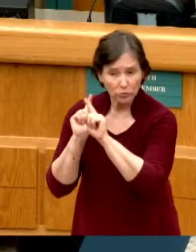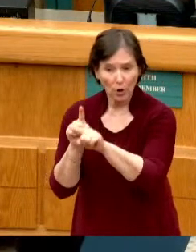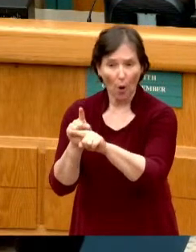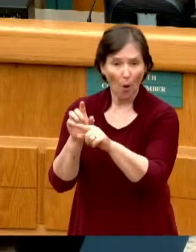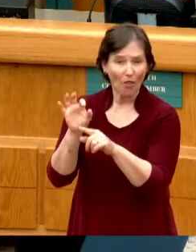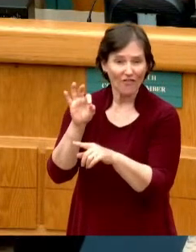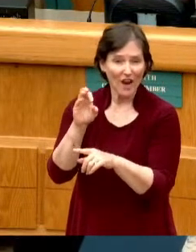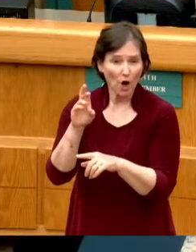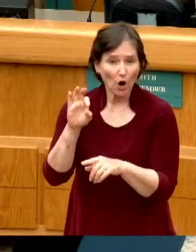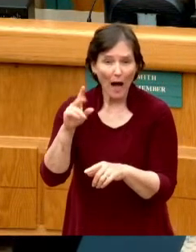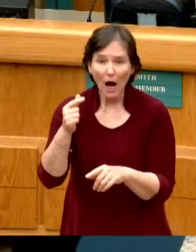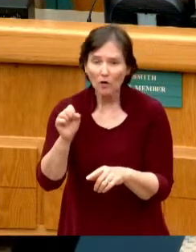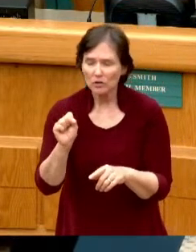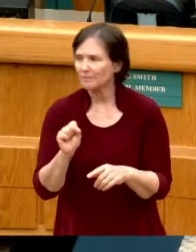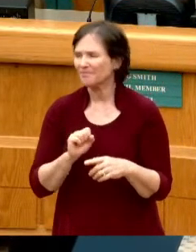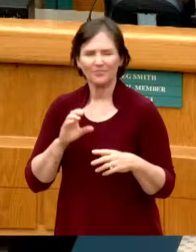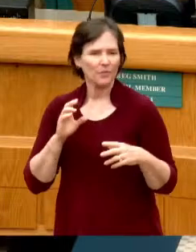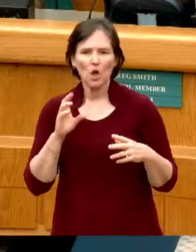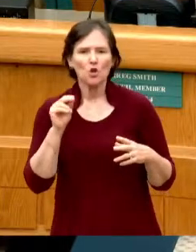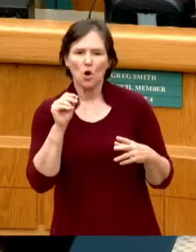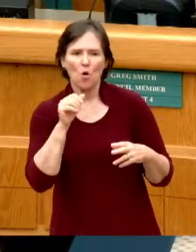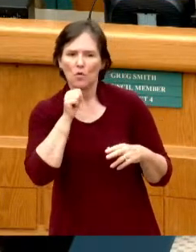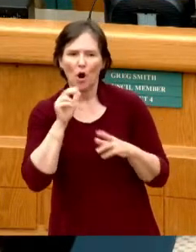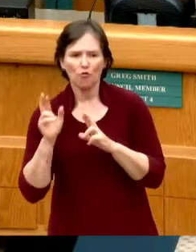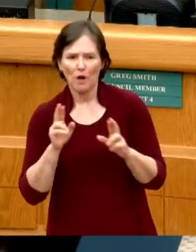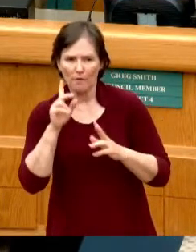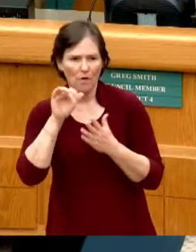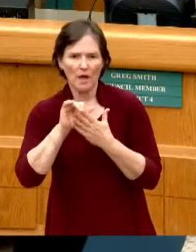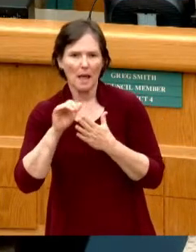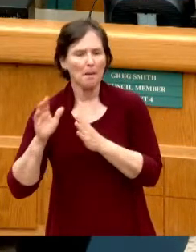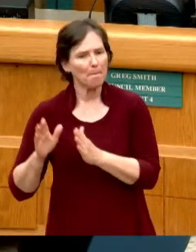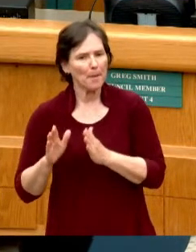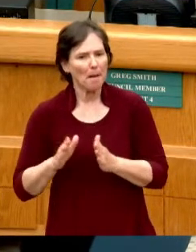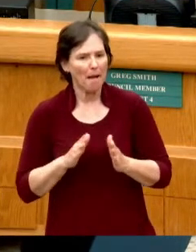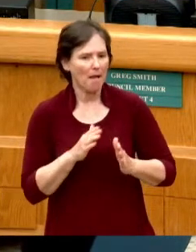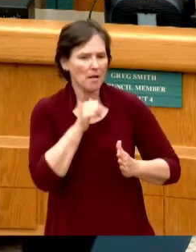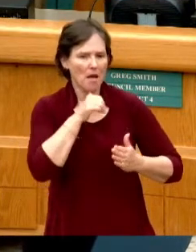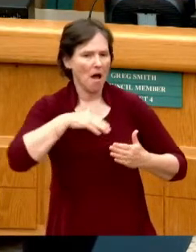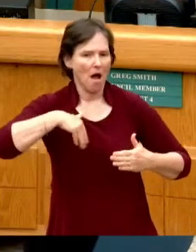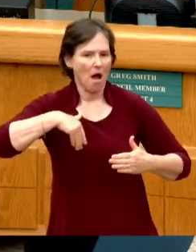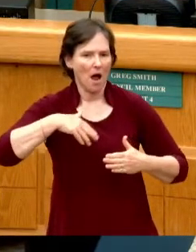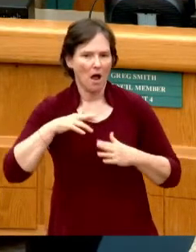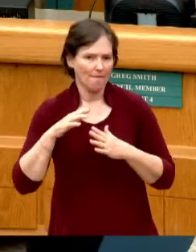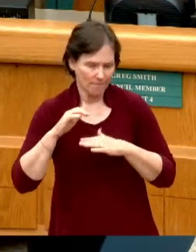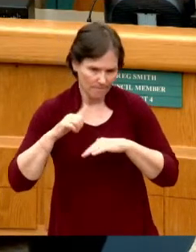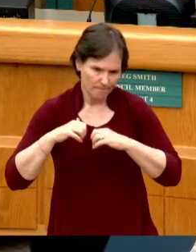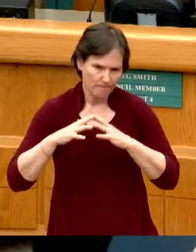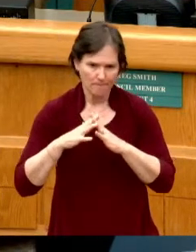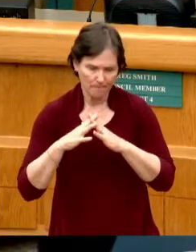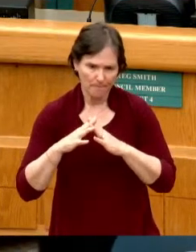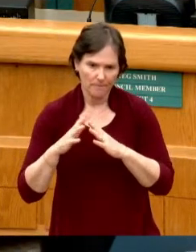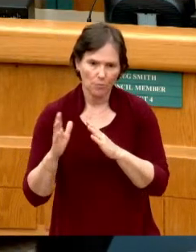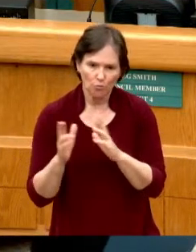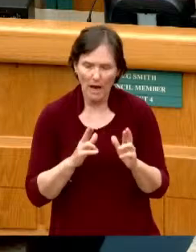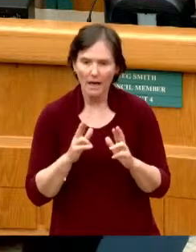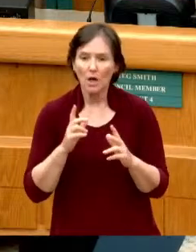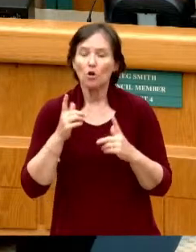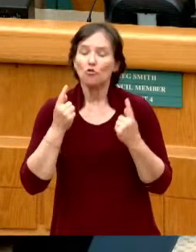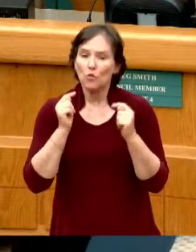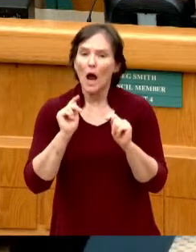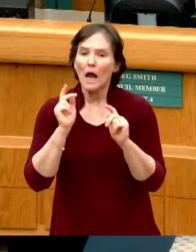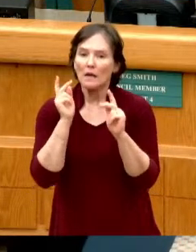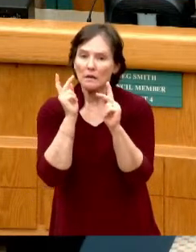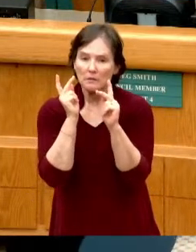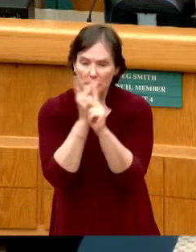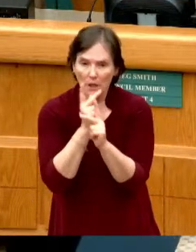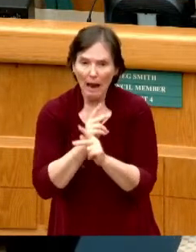we're trying to figure out how we can do it, how we can address this part of our community, because there definitely